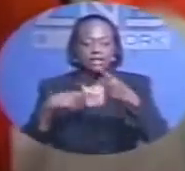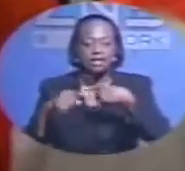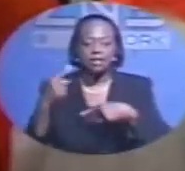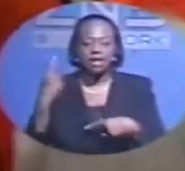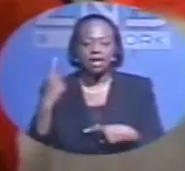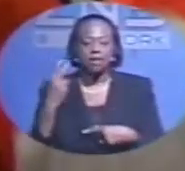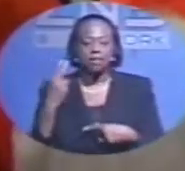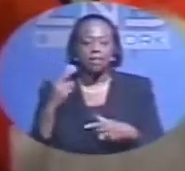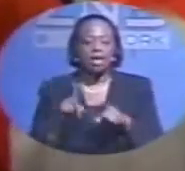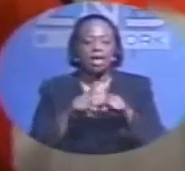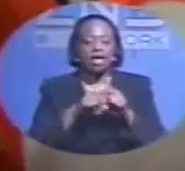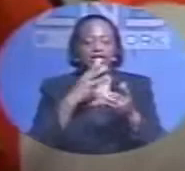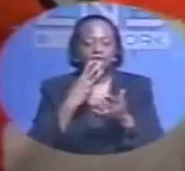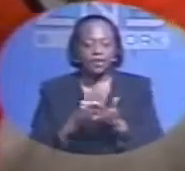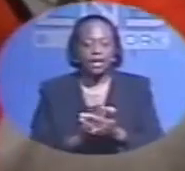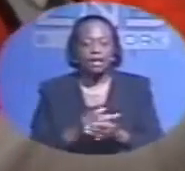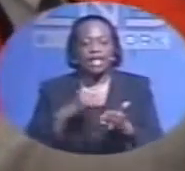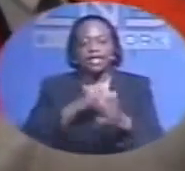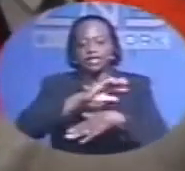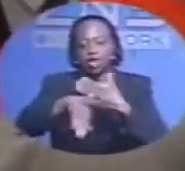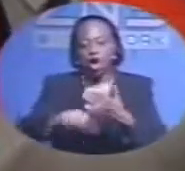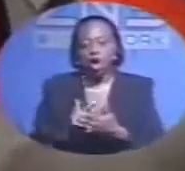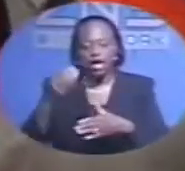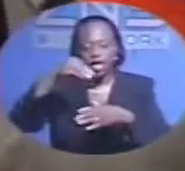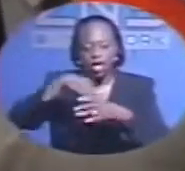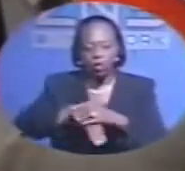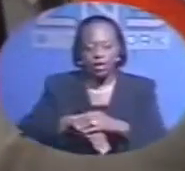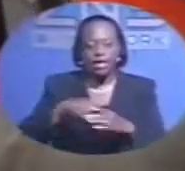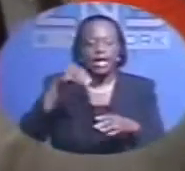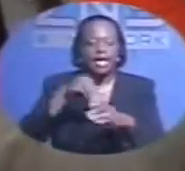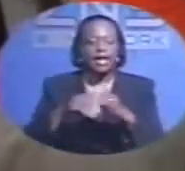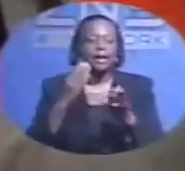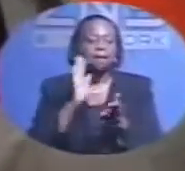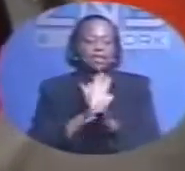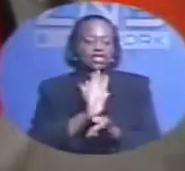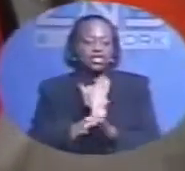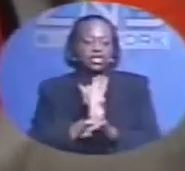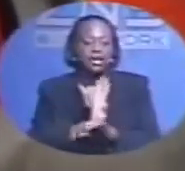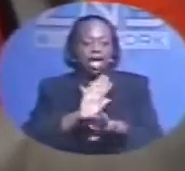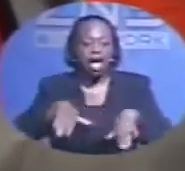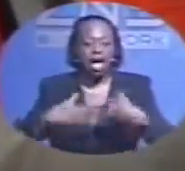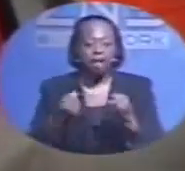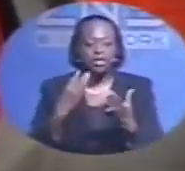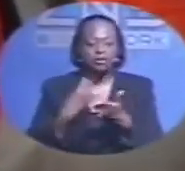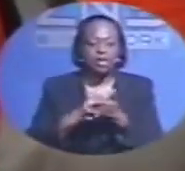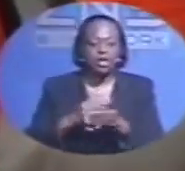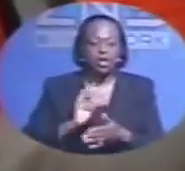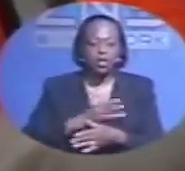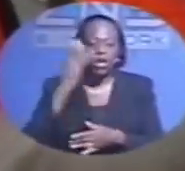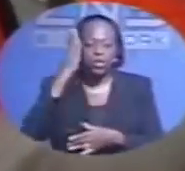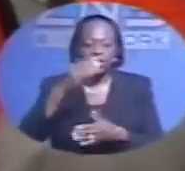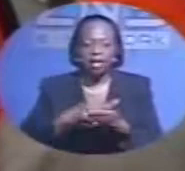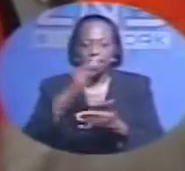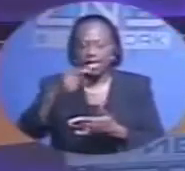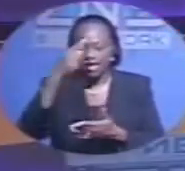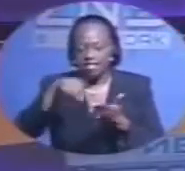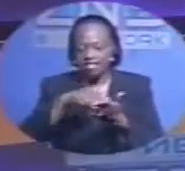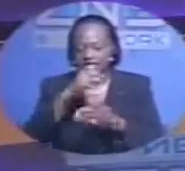as well, and so it's all included in budgeting how much we're going to pay for this budget